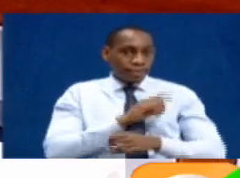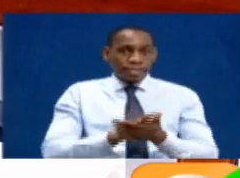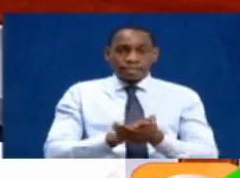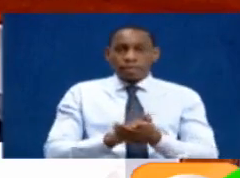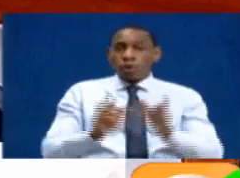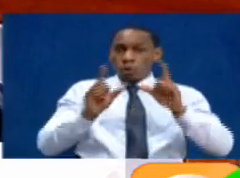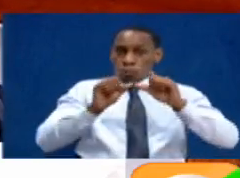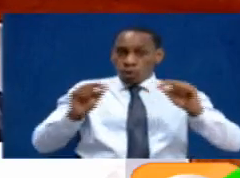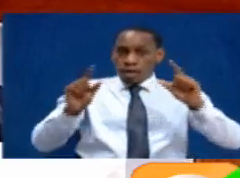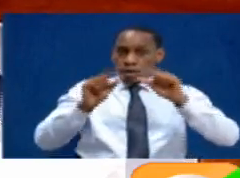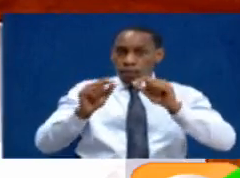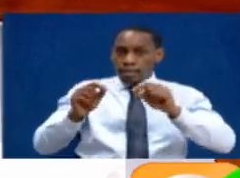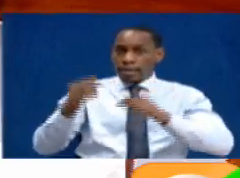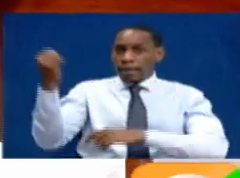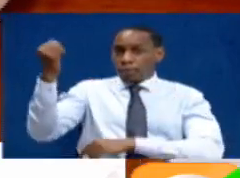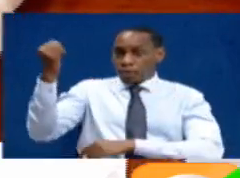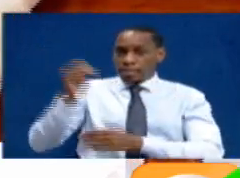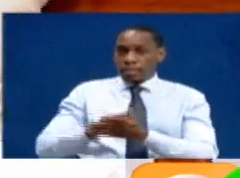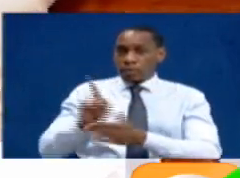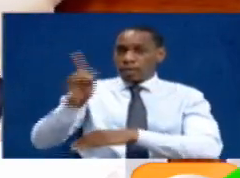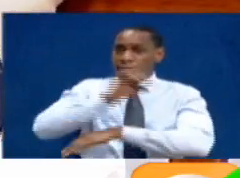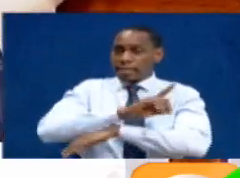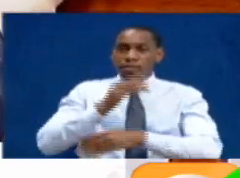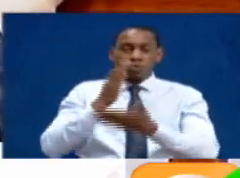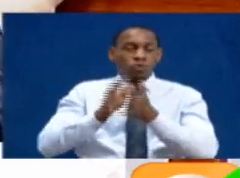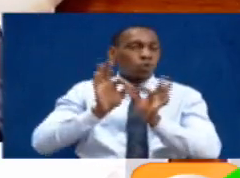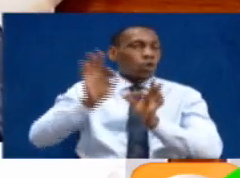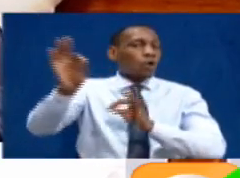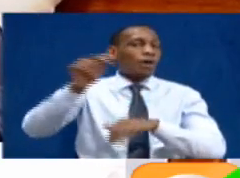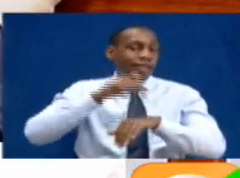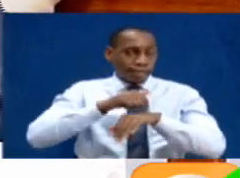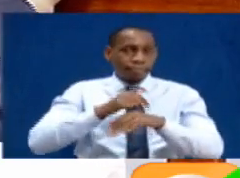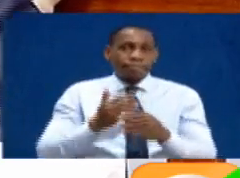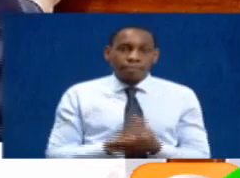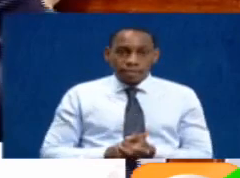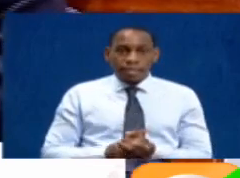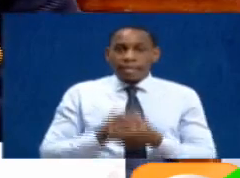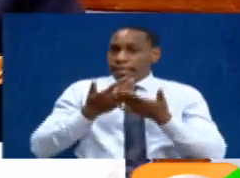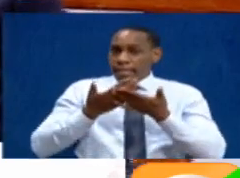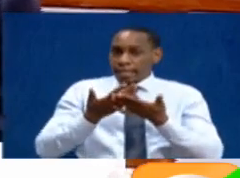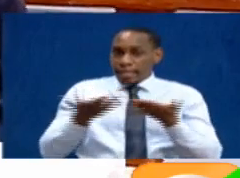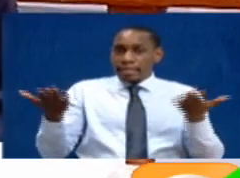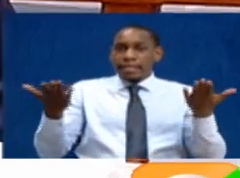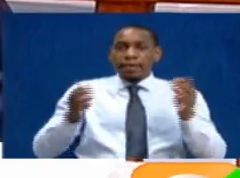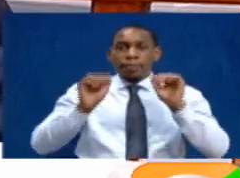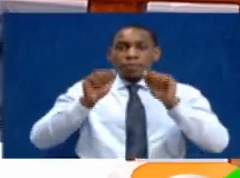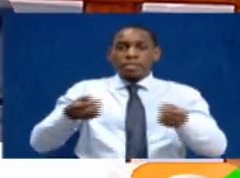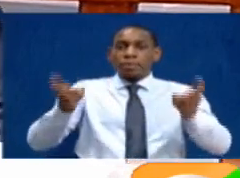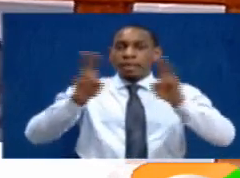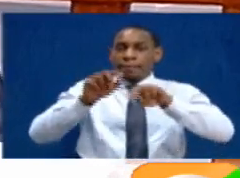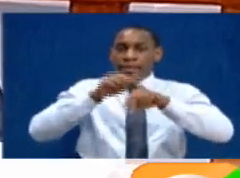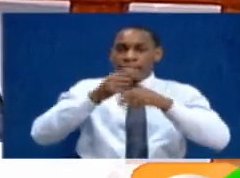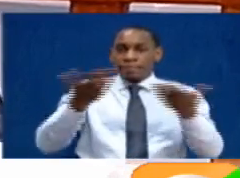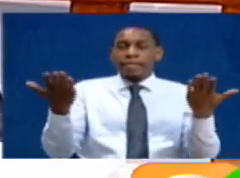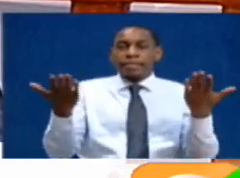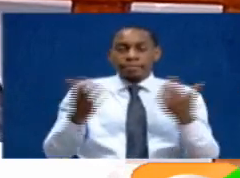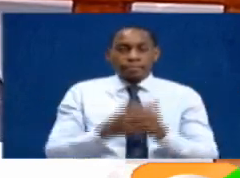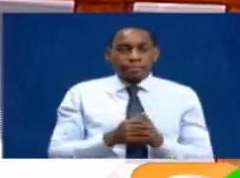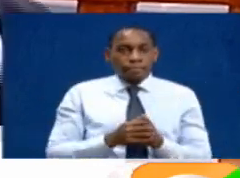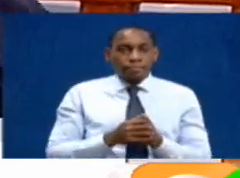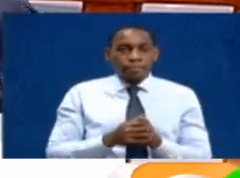in politics, one day is 100 years. You know that. Anything can happen at any time. There is not that